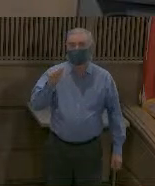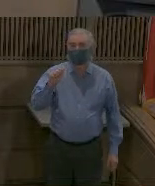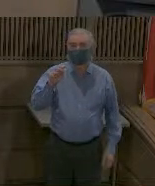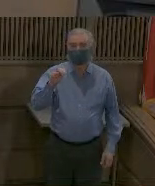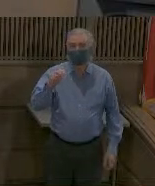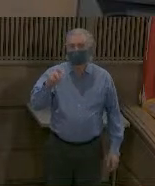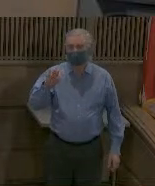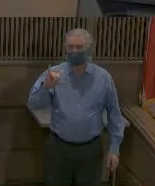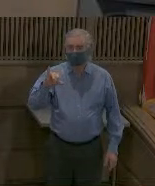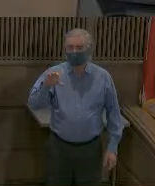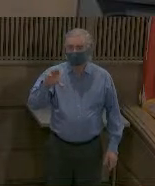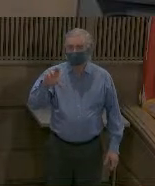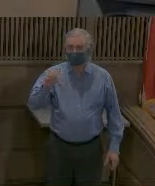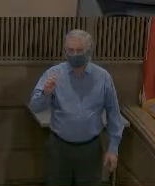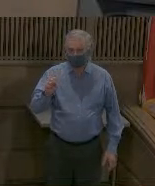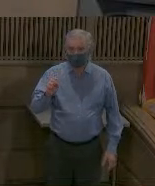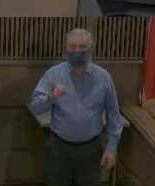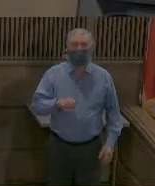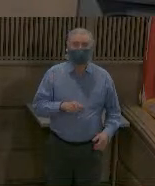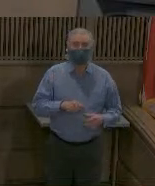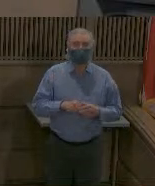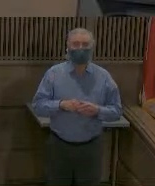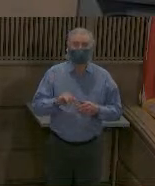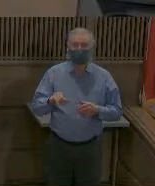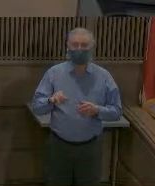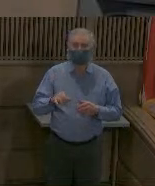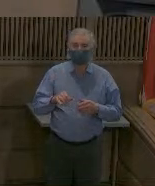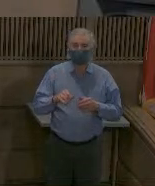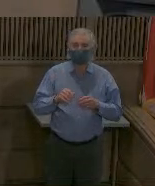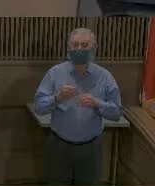that. That's over 1,100 vaccines a day.